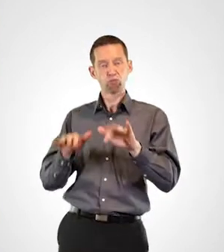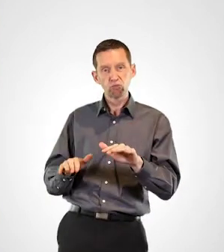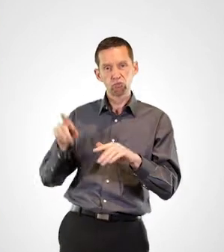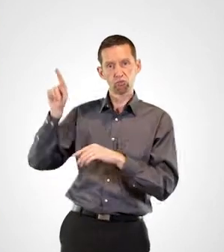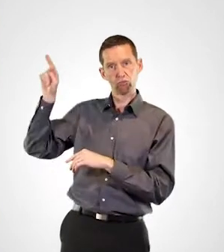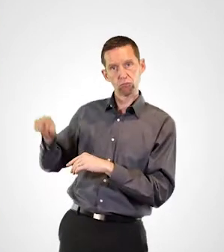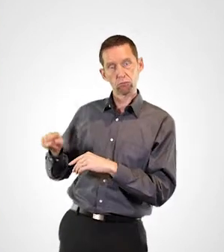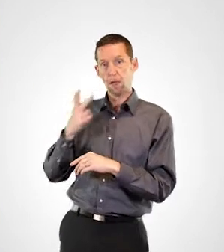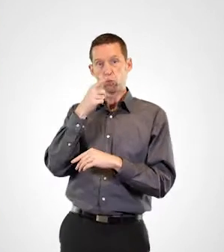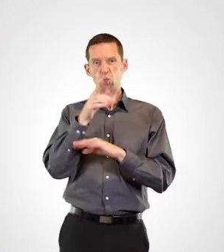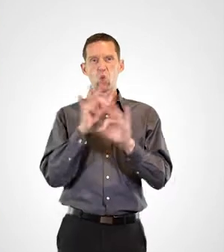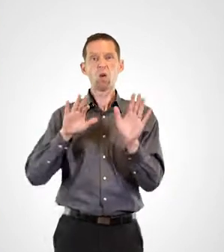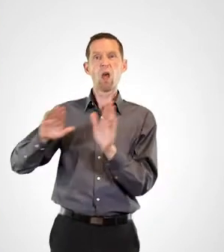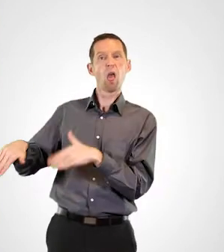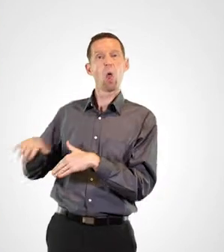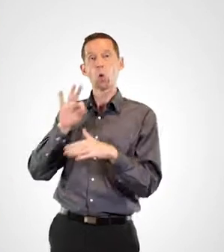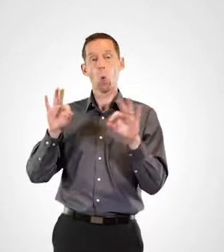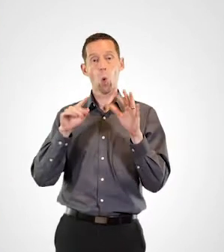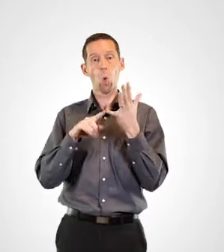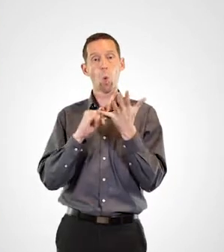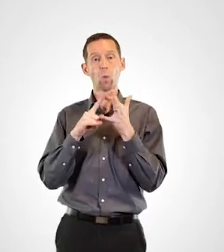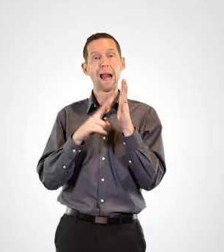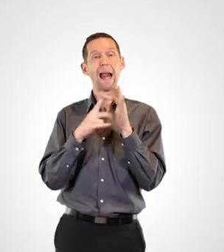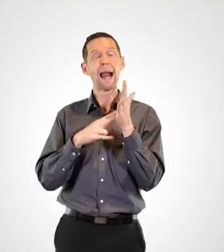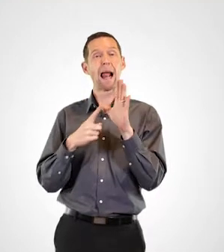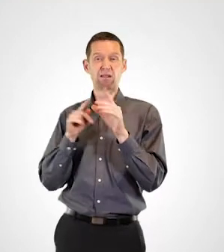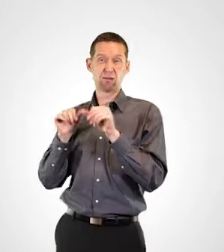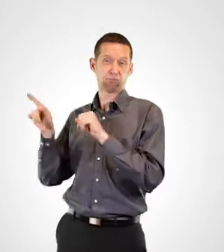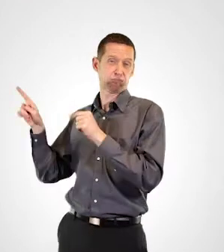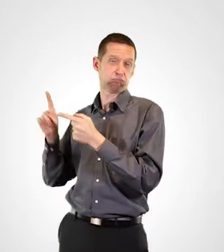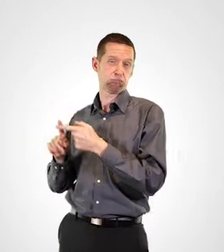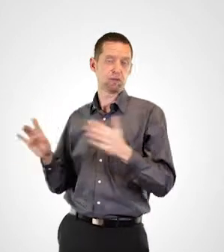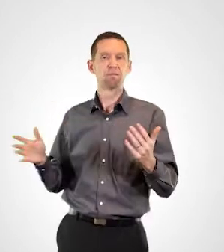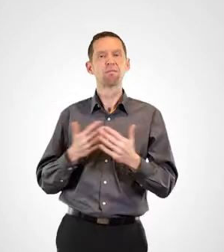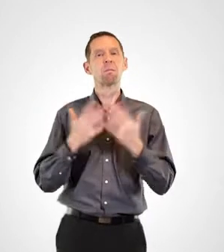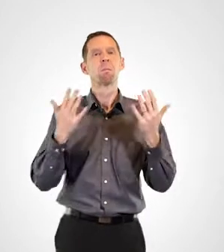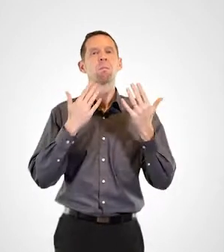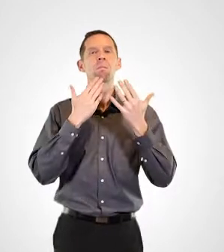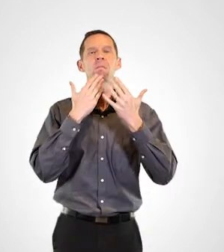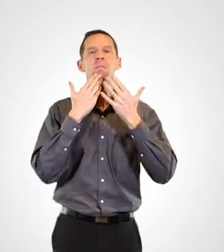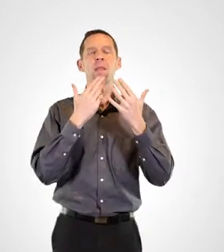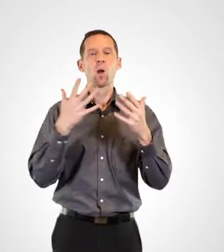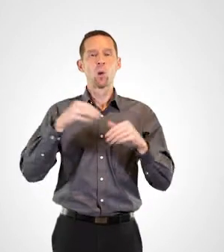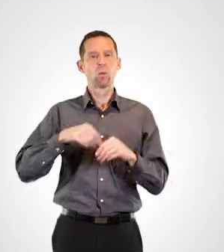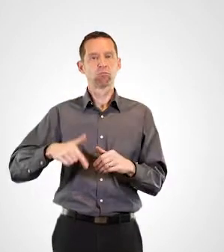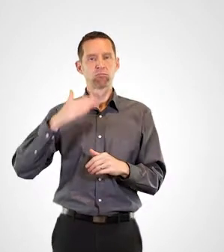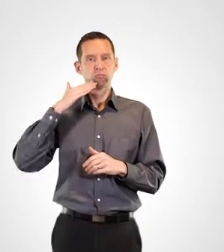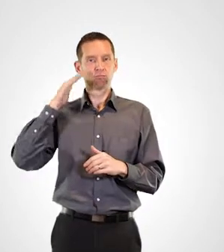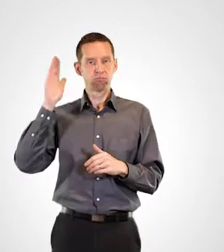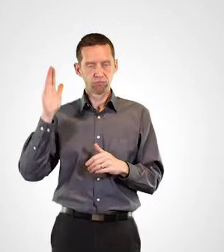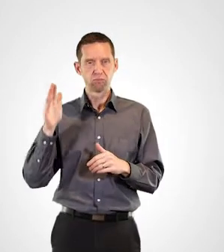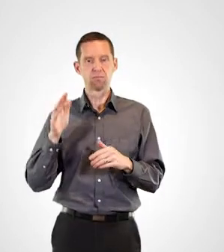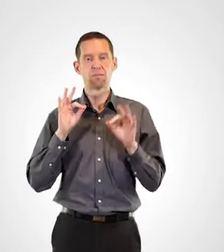and even if you're not going to be using LENA, there's just some really good information there. Thank you, everybody, for joining us in this lecture